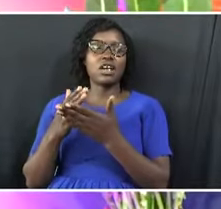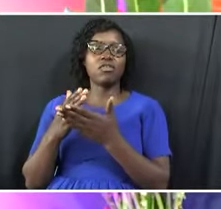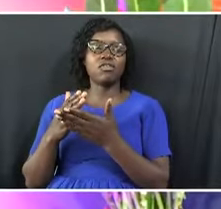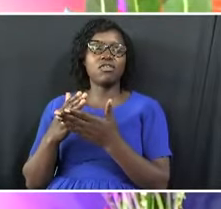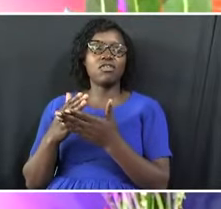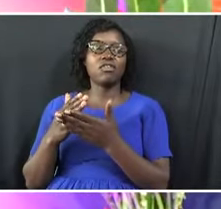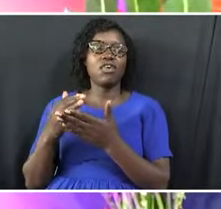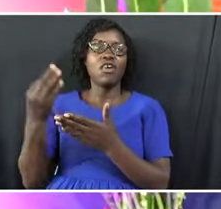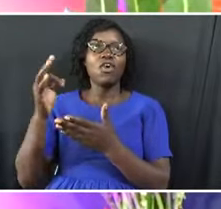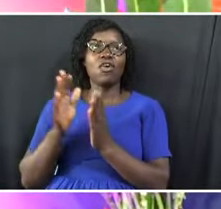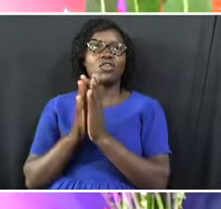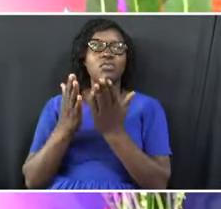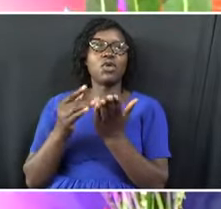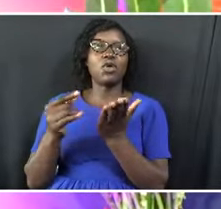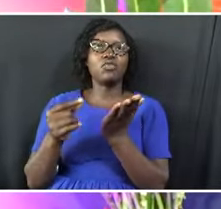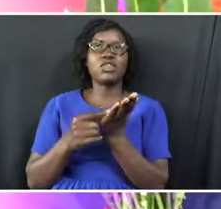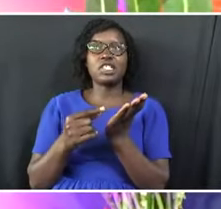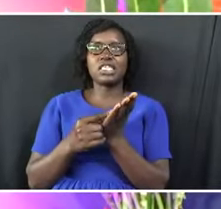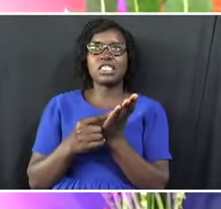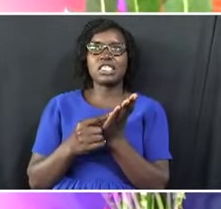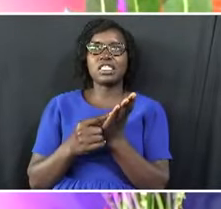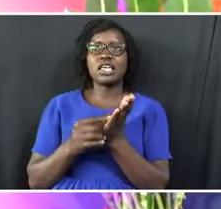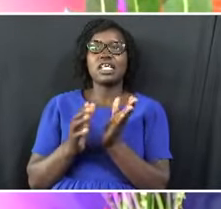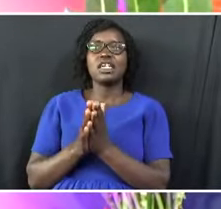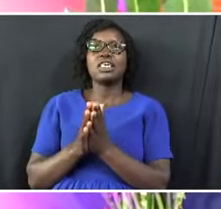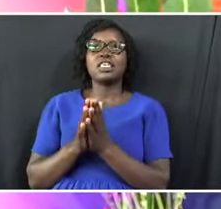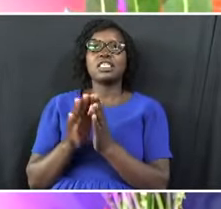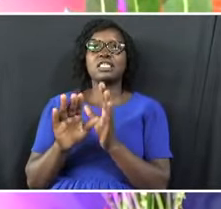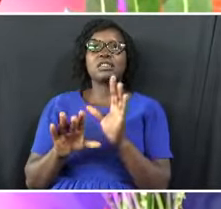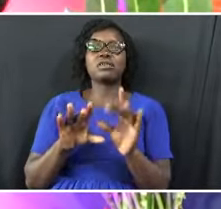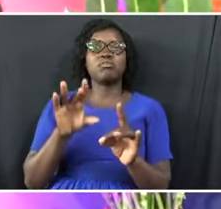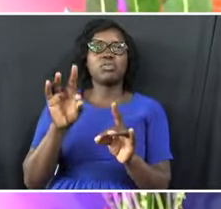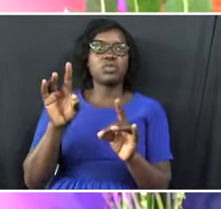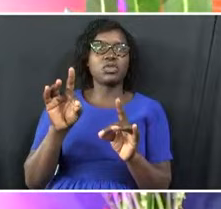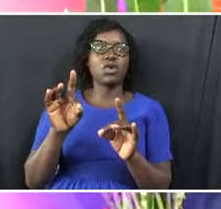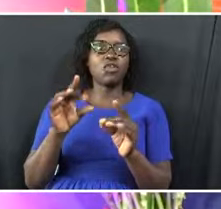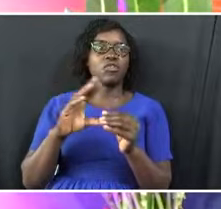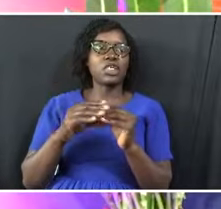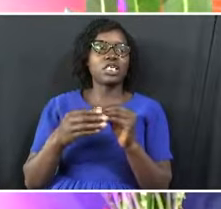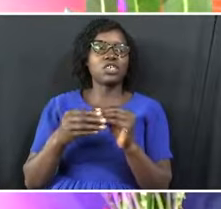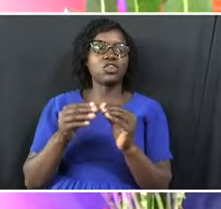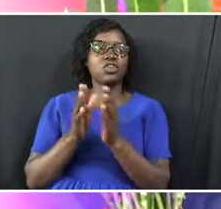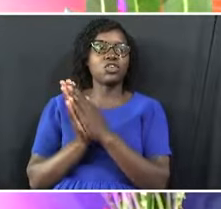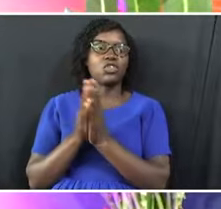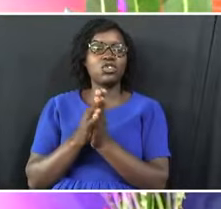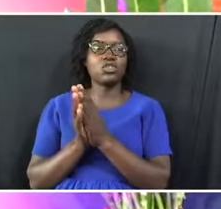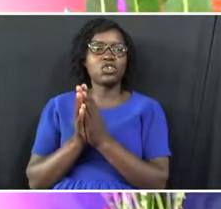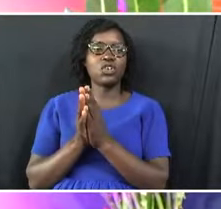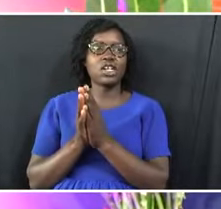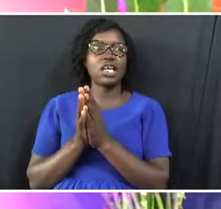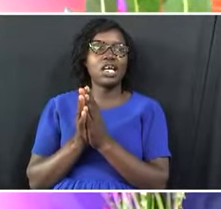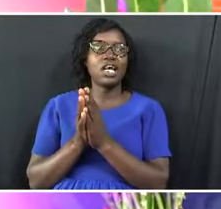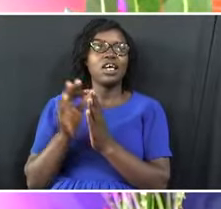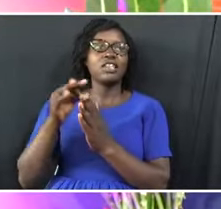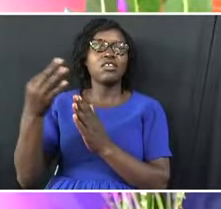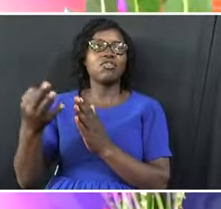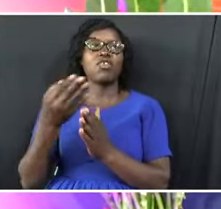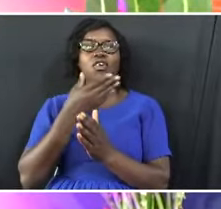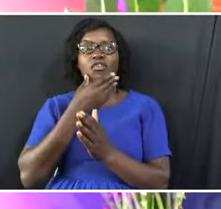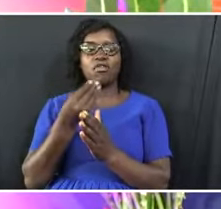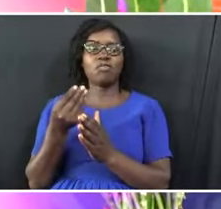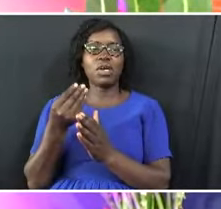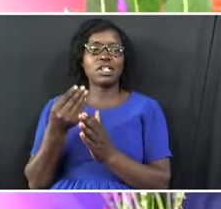the book of Genesis, it speaks of the creation story, the fall of man,